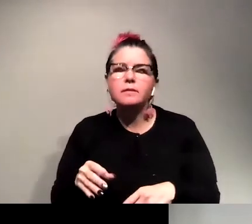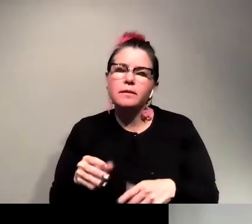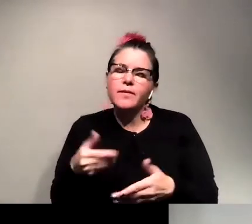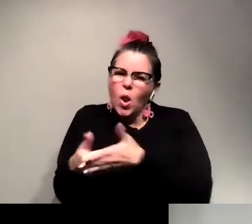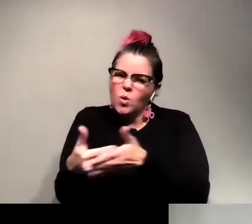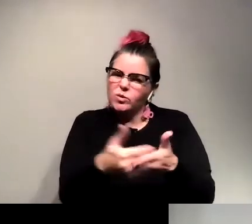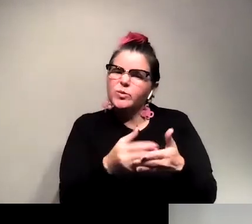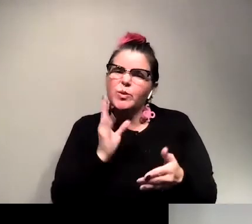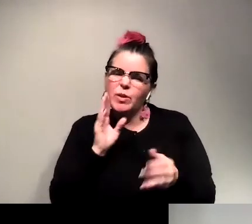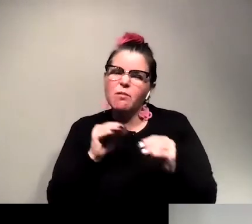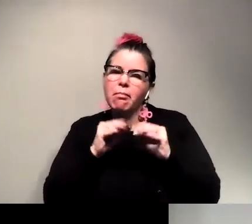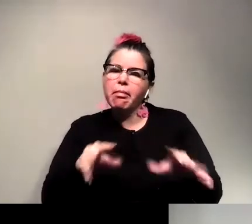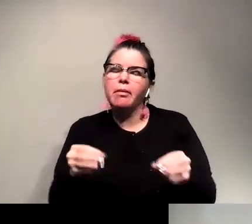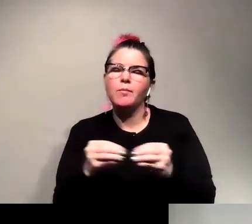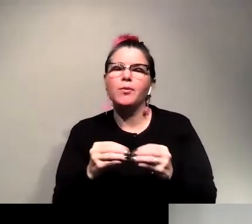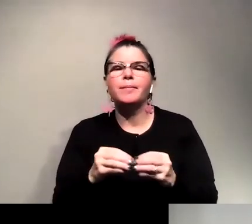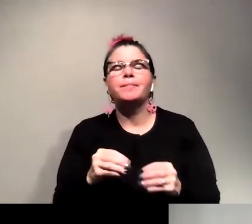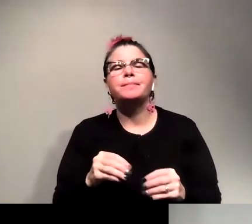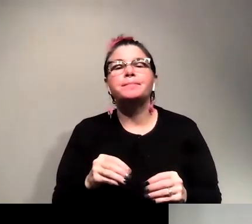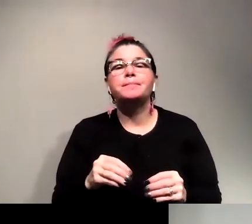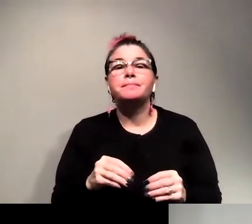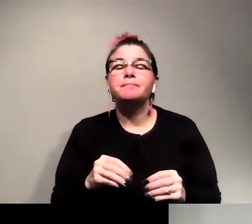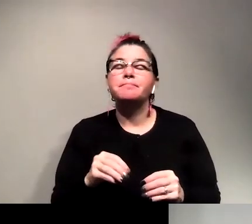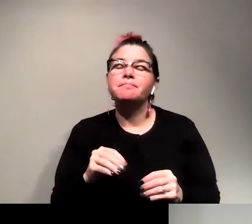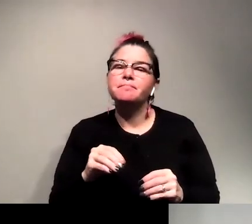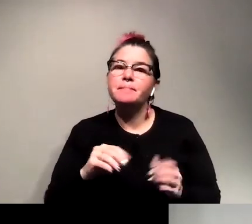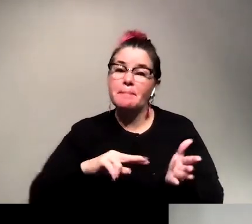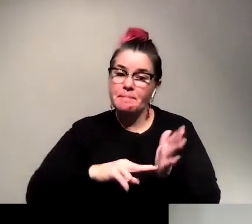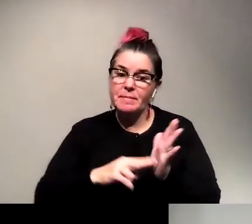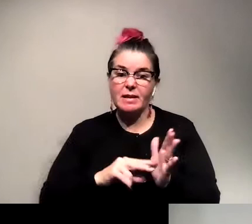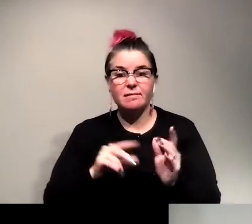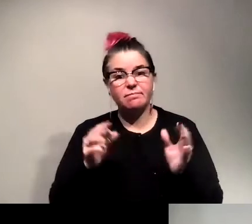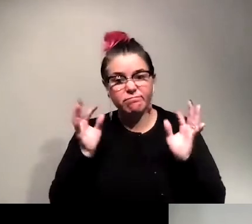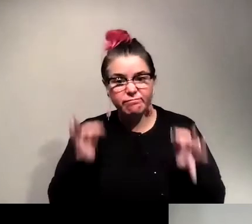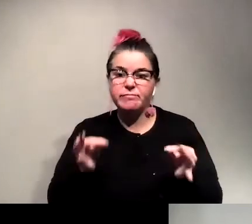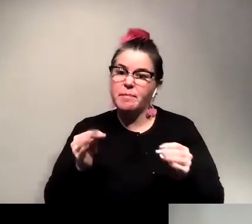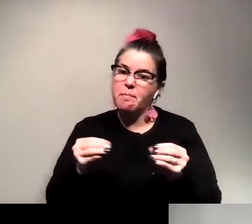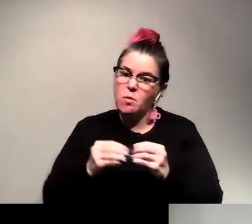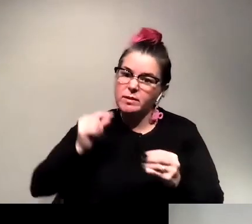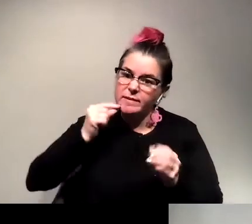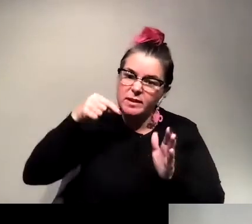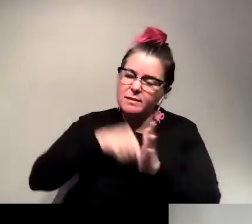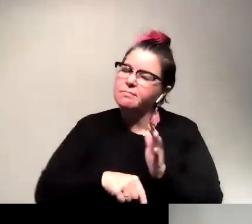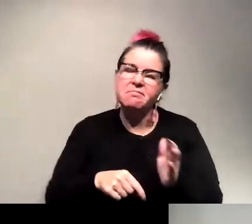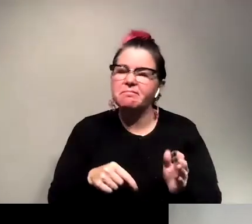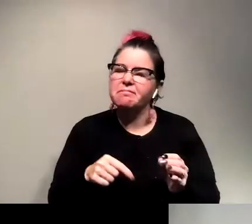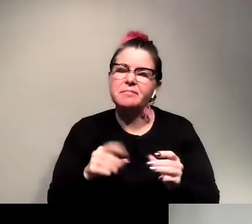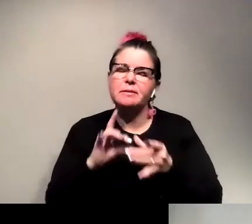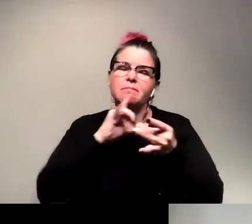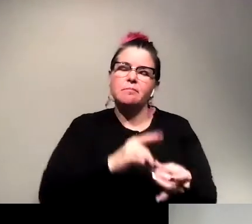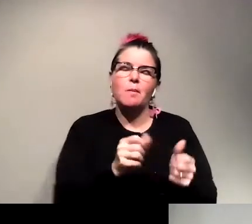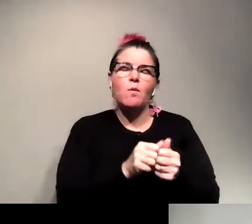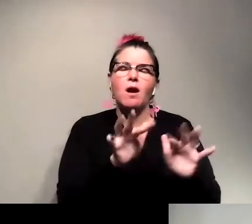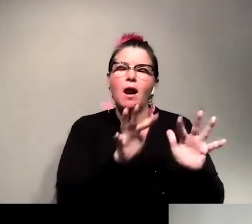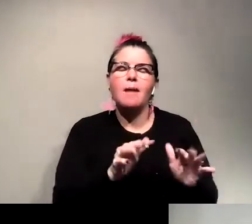together. But it doesn't necessarily guarantee that it's going to be more severe. You think more along the lines of like climate. So things